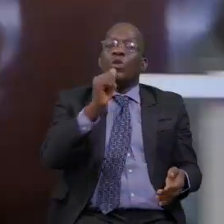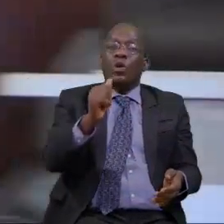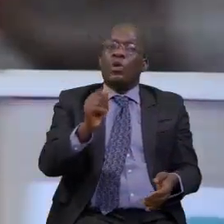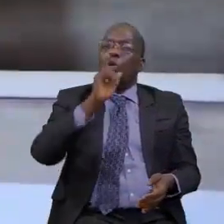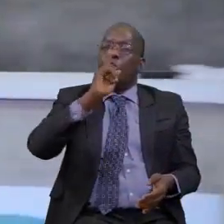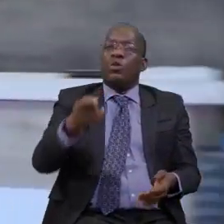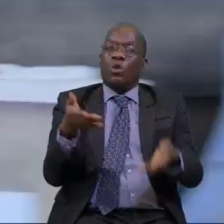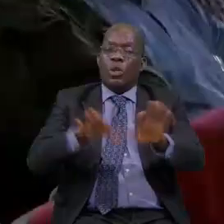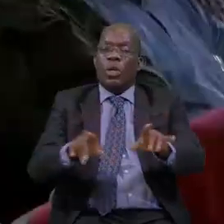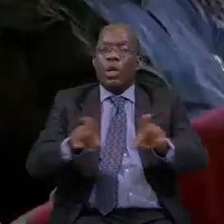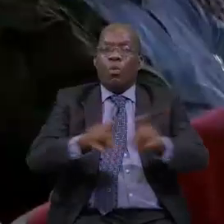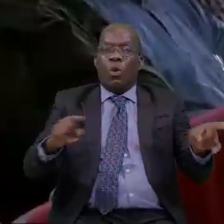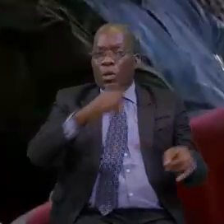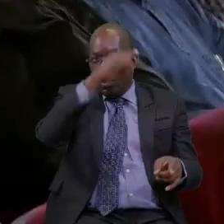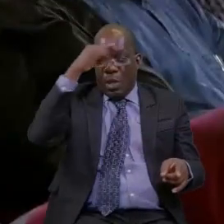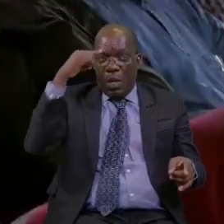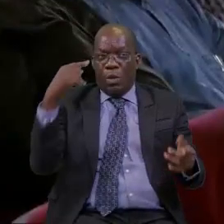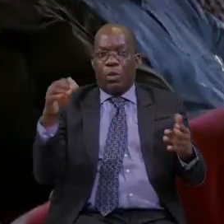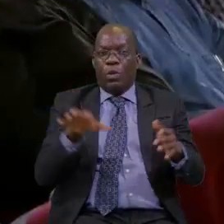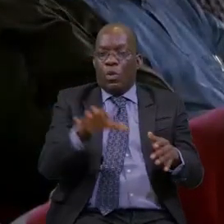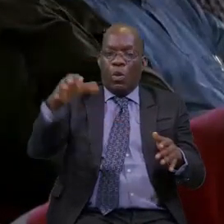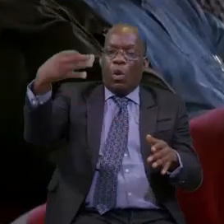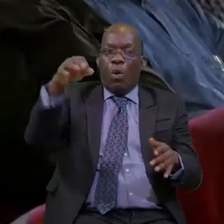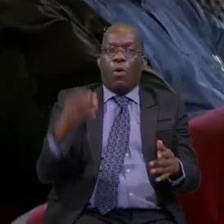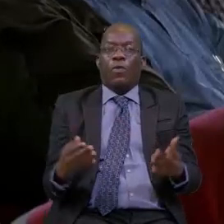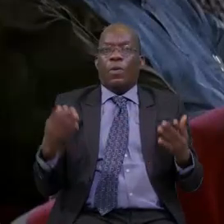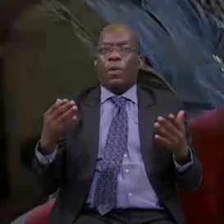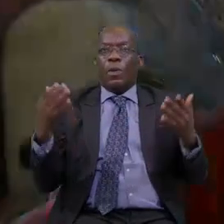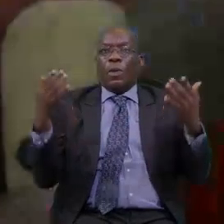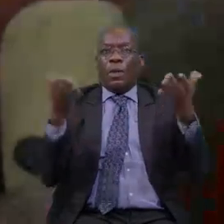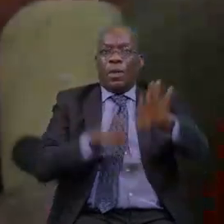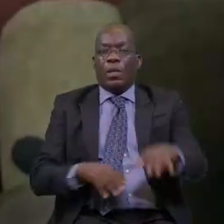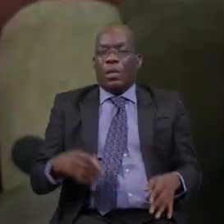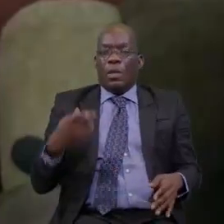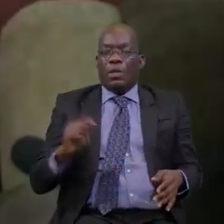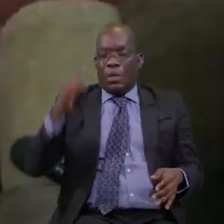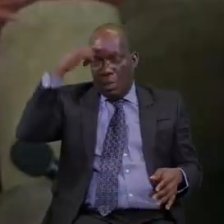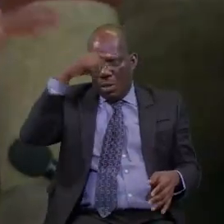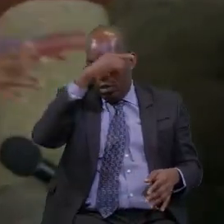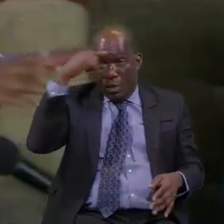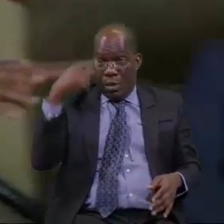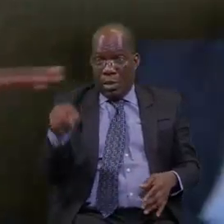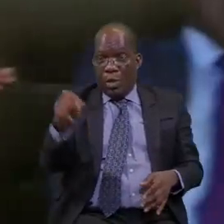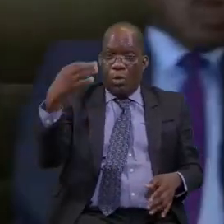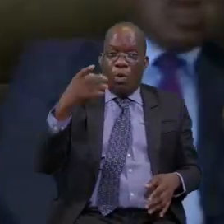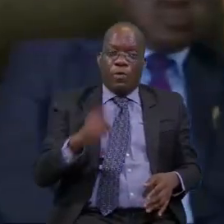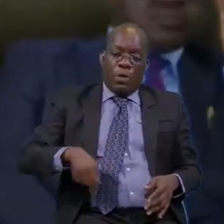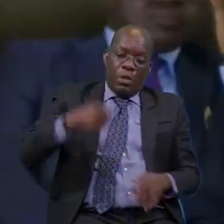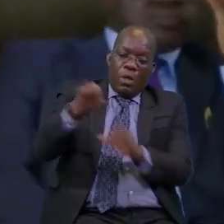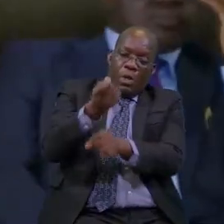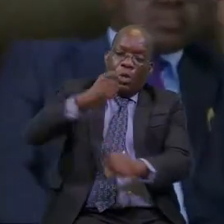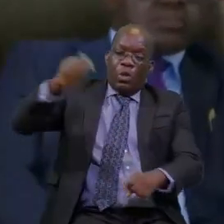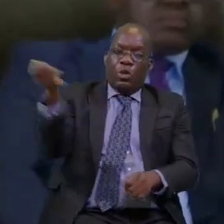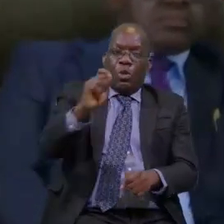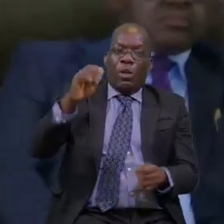shadow of death. And the shadow of a sword cannot hurt you. The shadow of a